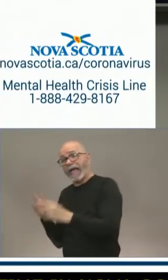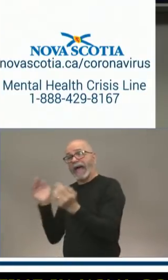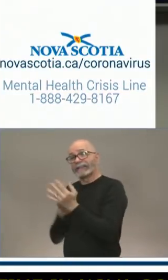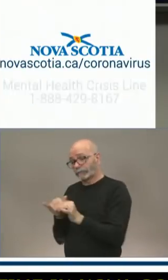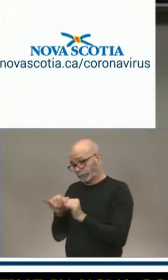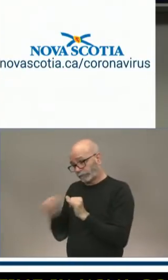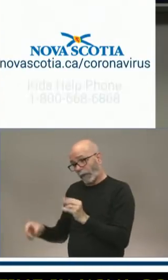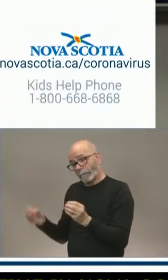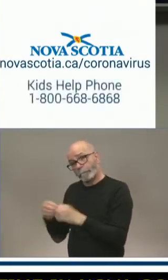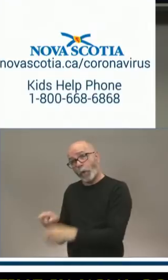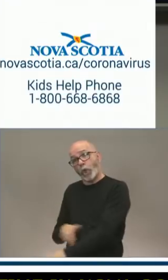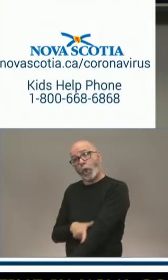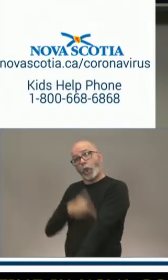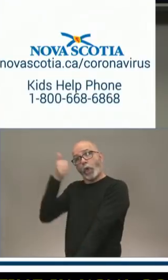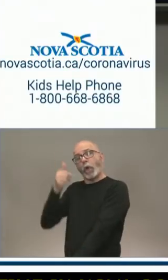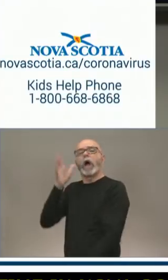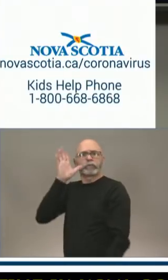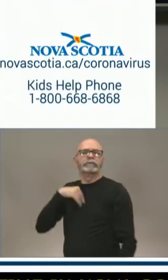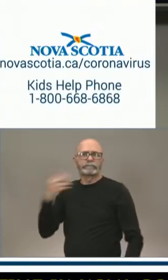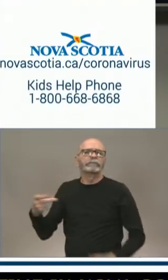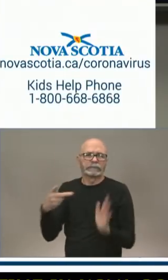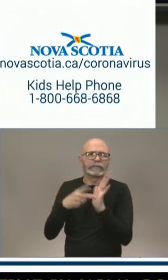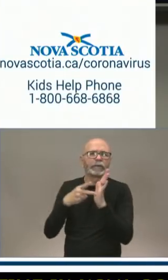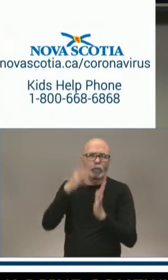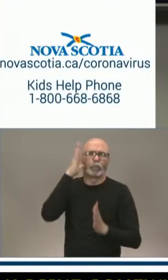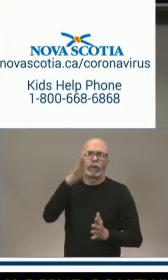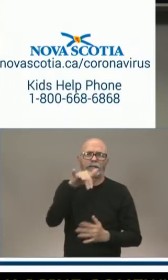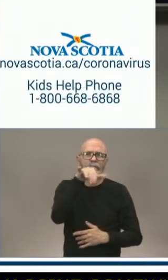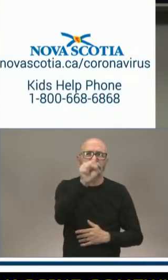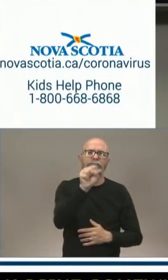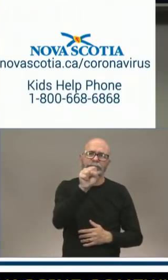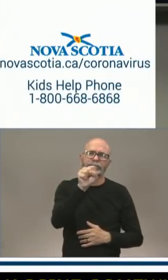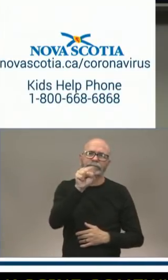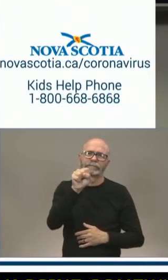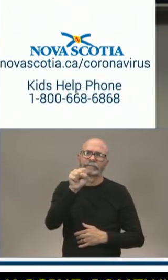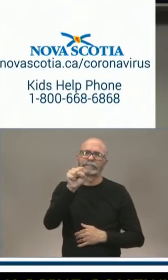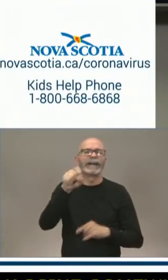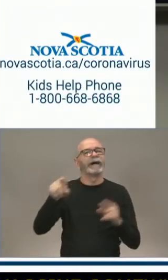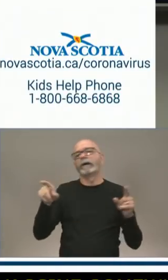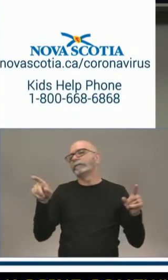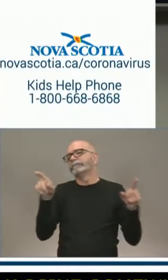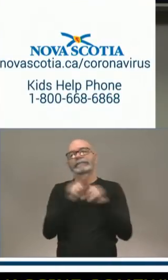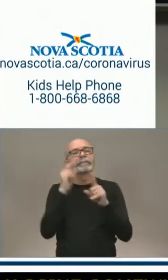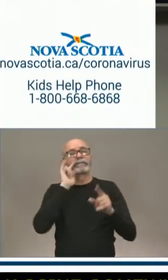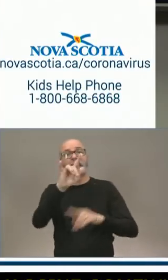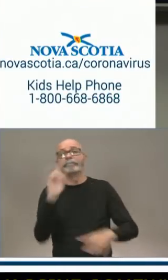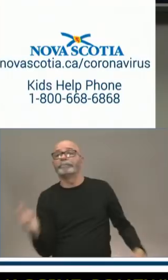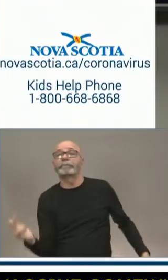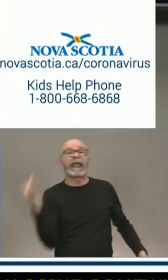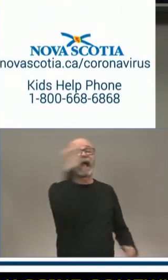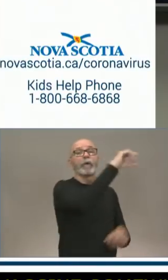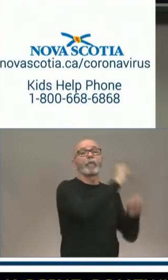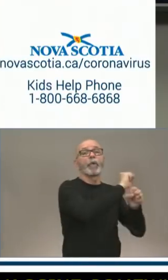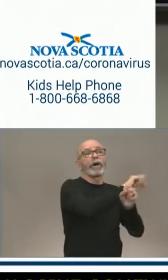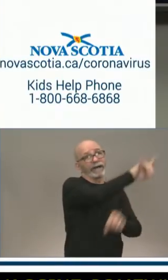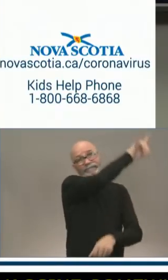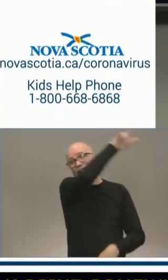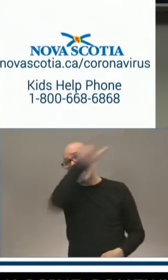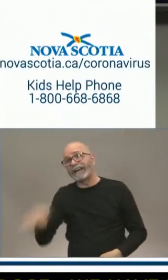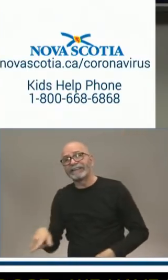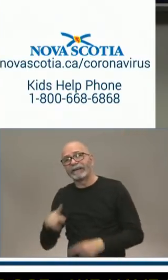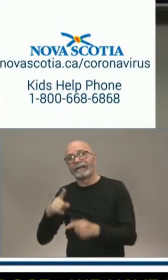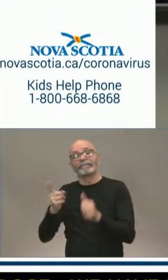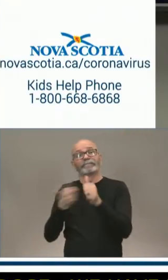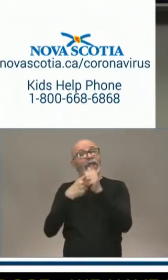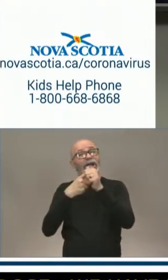are, for instance, we have healthcare workers who go work on a rotational basis up in the Northwest Territories. They got their first dose of vaccine